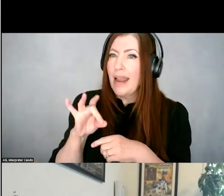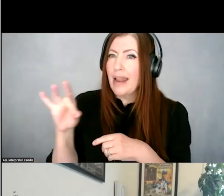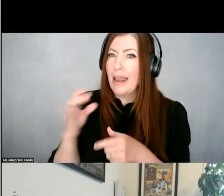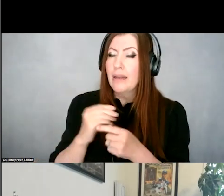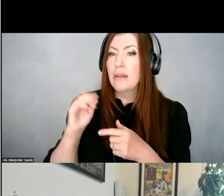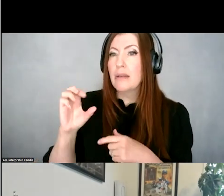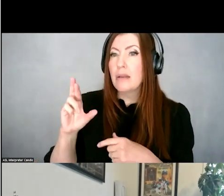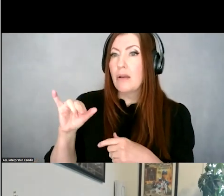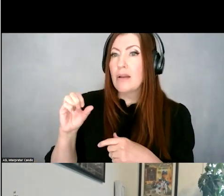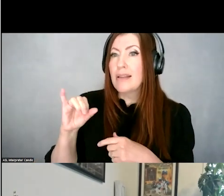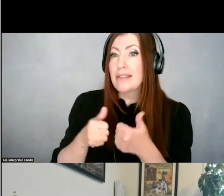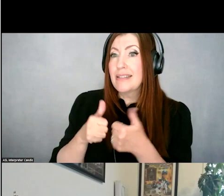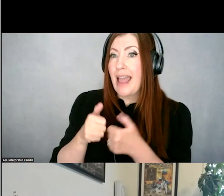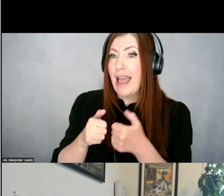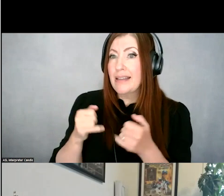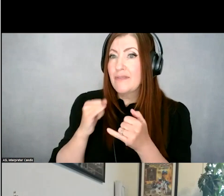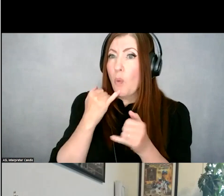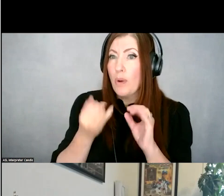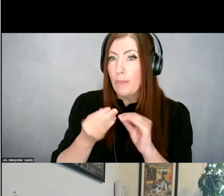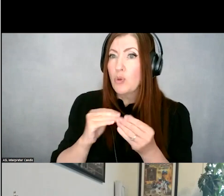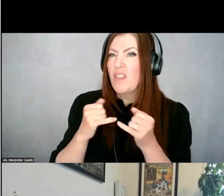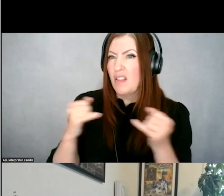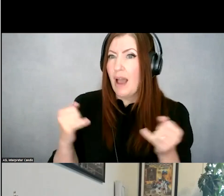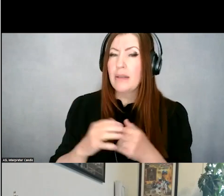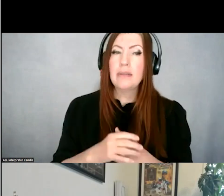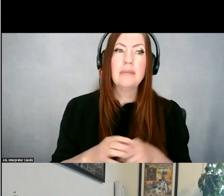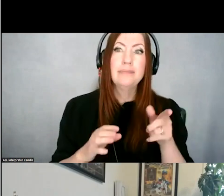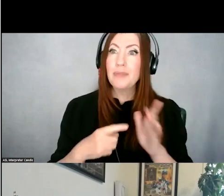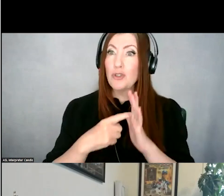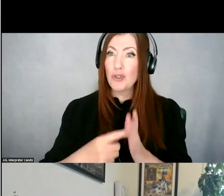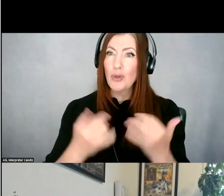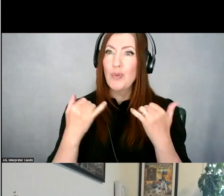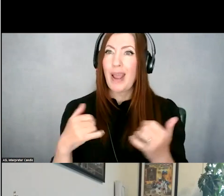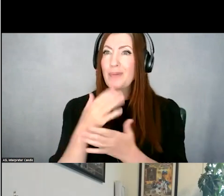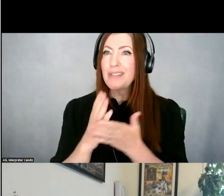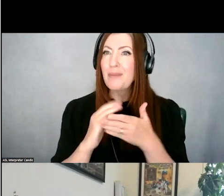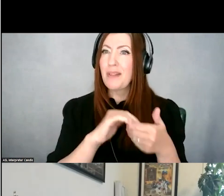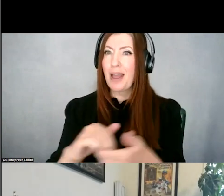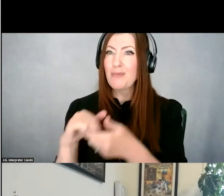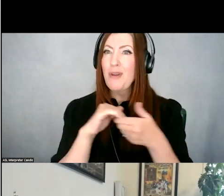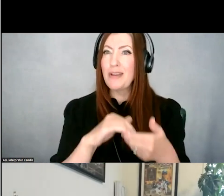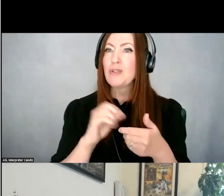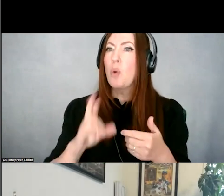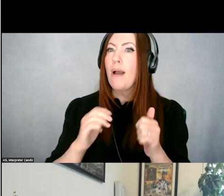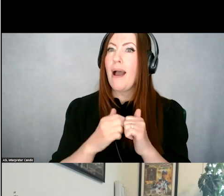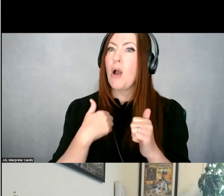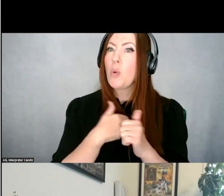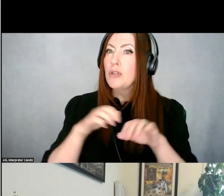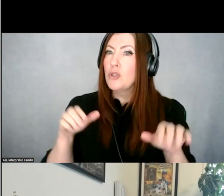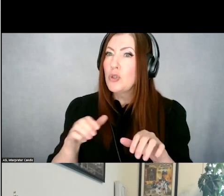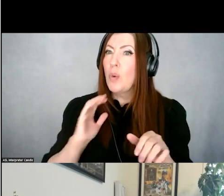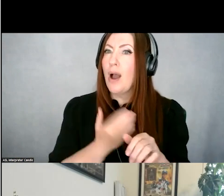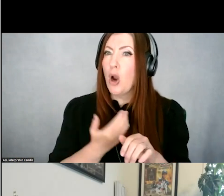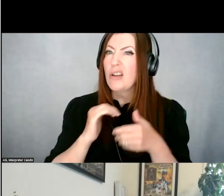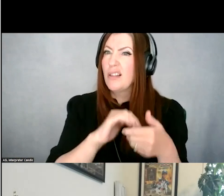line. And I want to show you now some of the collaborations or how we go about our collaboration.